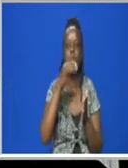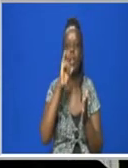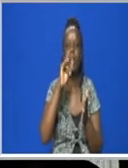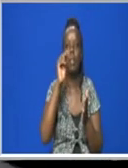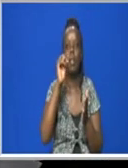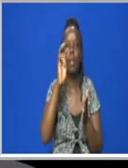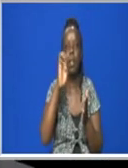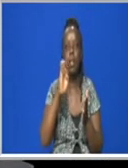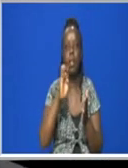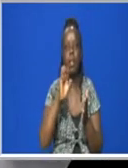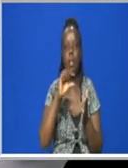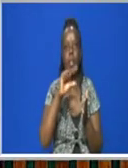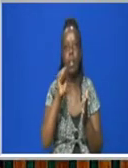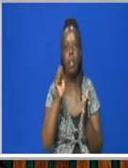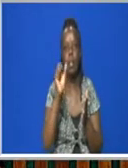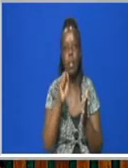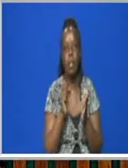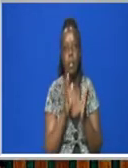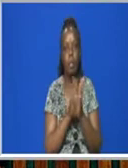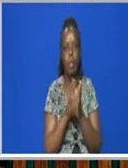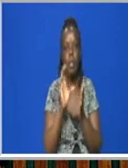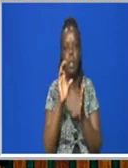gas plus calcium